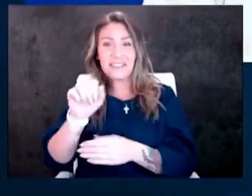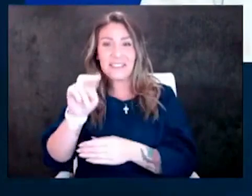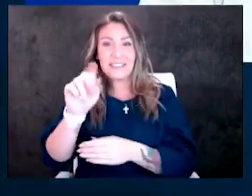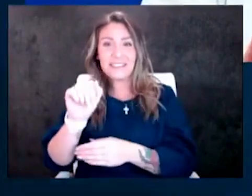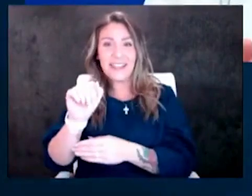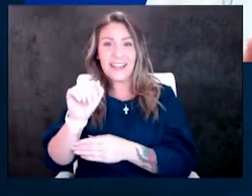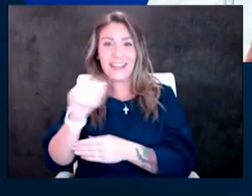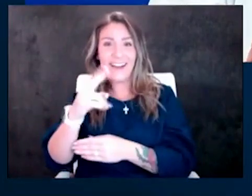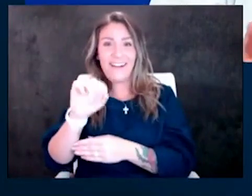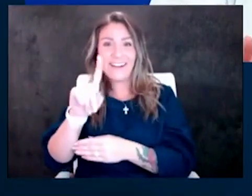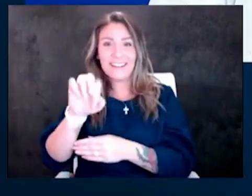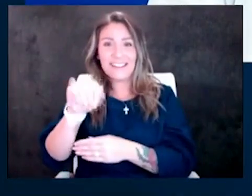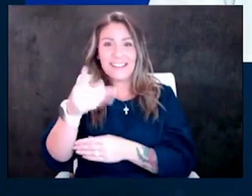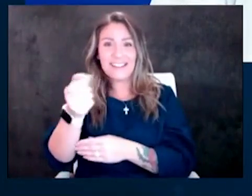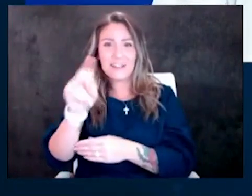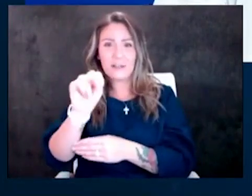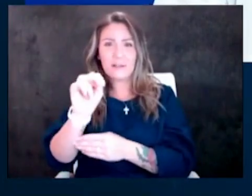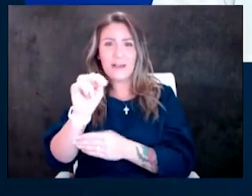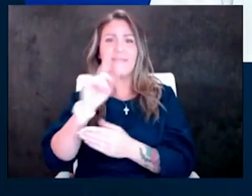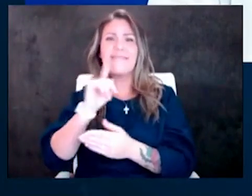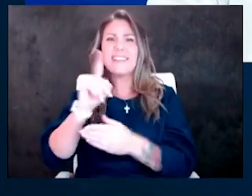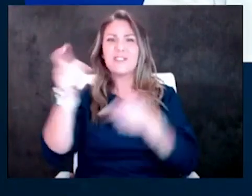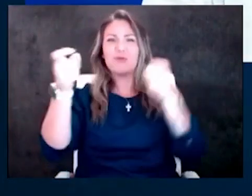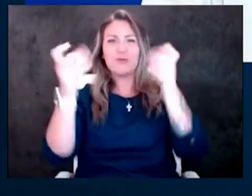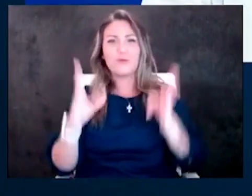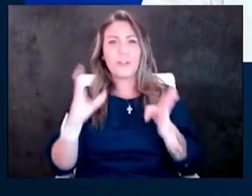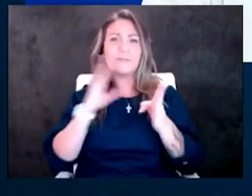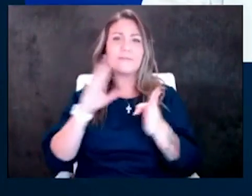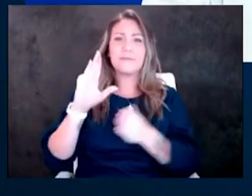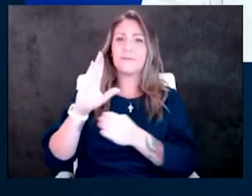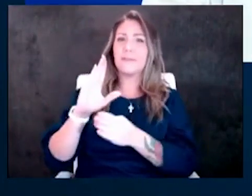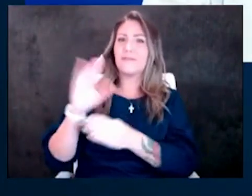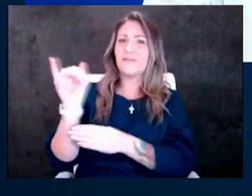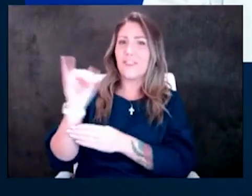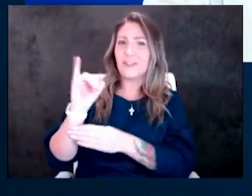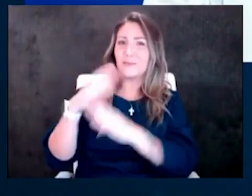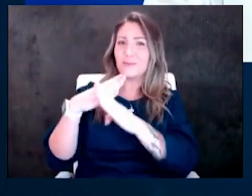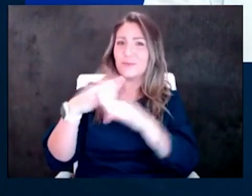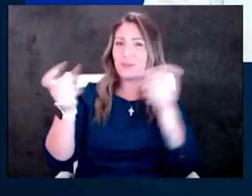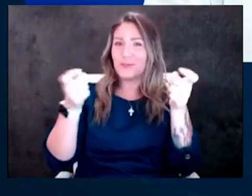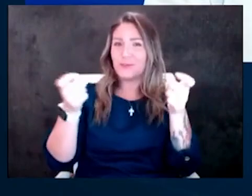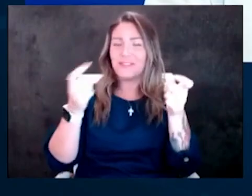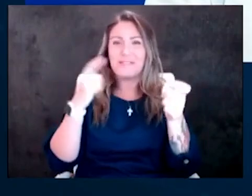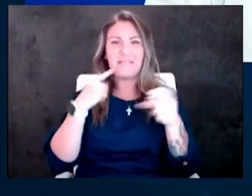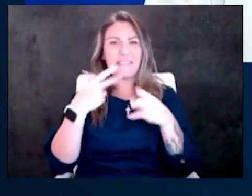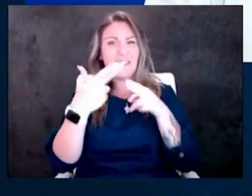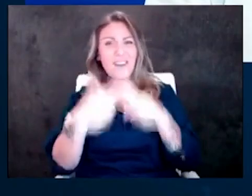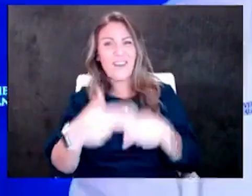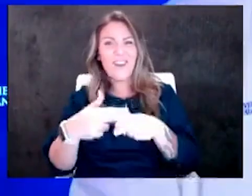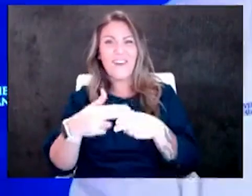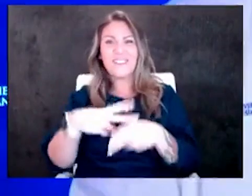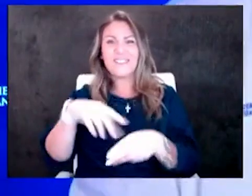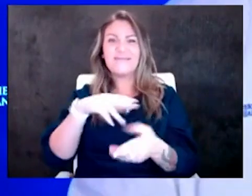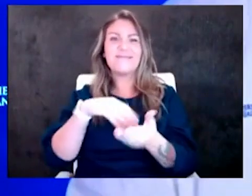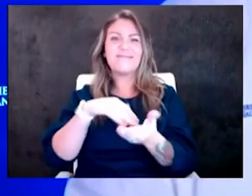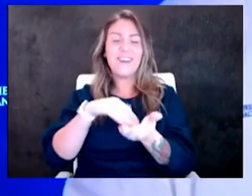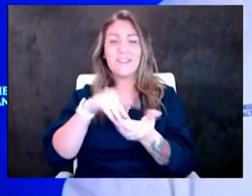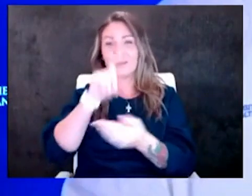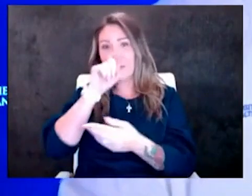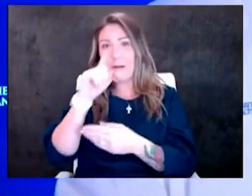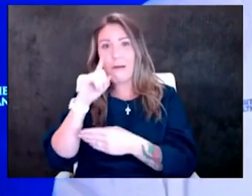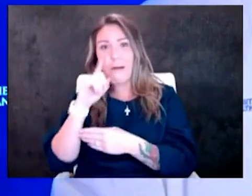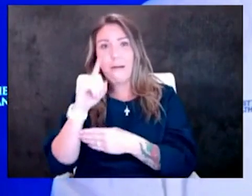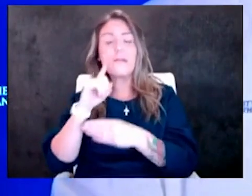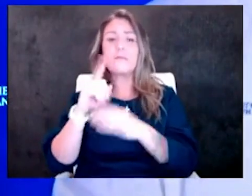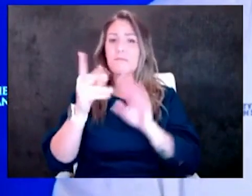and Control. If you've ever been with us, though, you know we call him Hawk or Hawkeye. Give us the morning numbers. Yeah, numbers are holding steady,